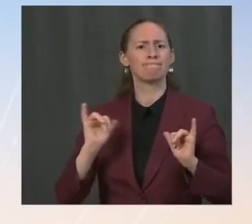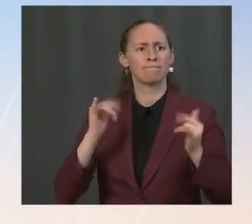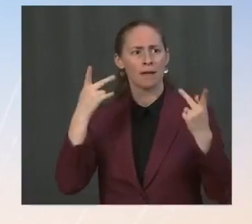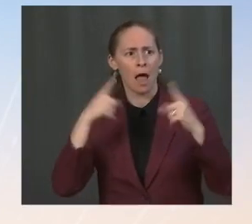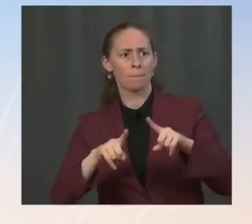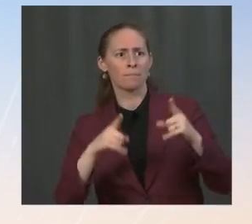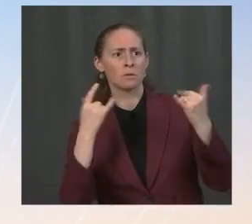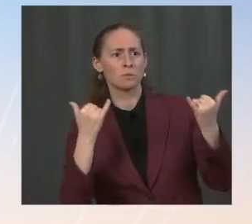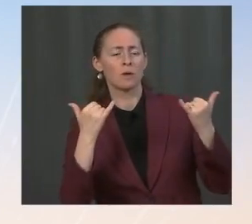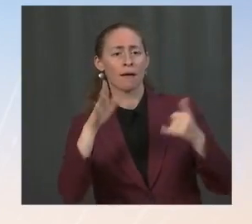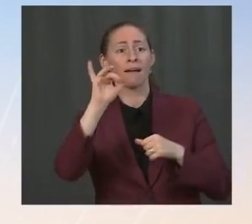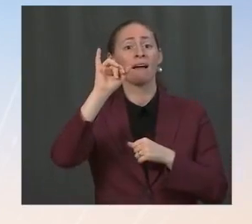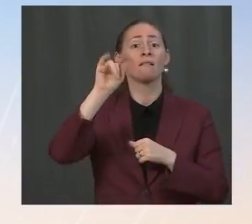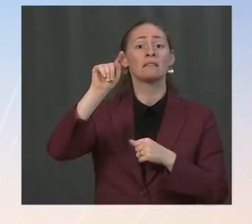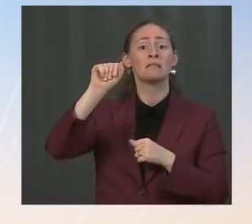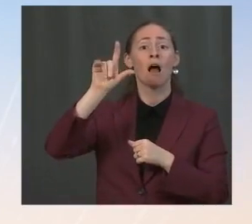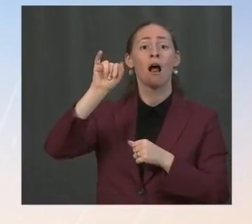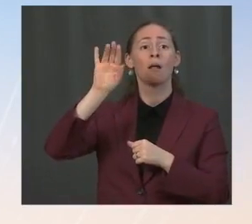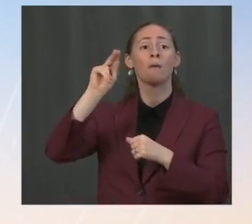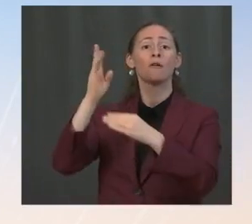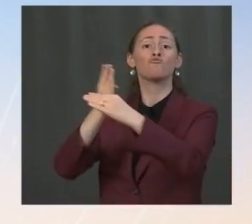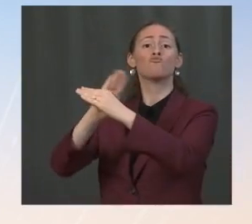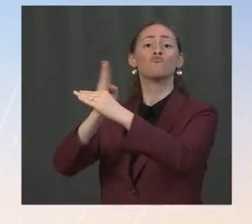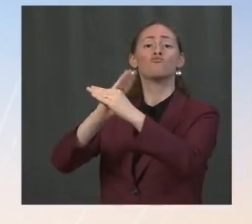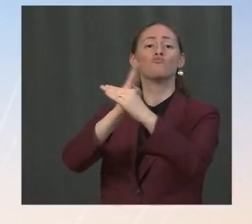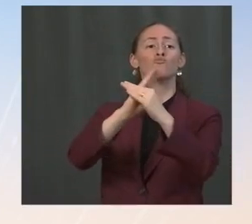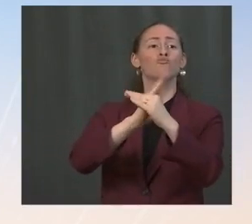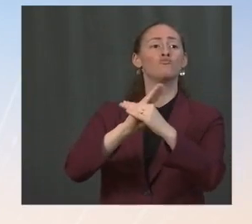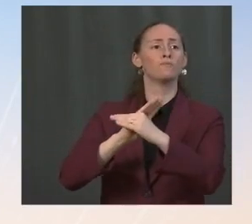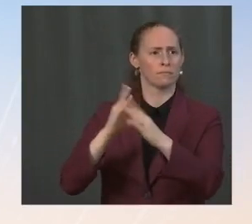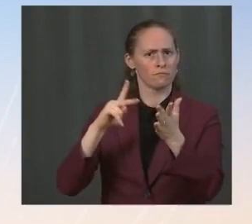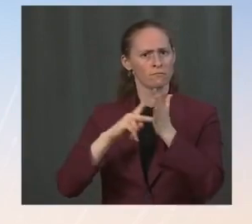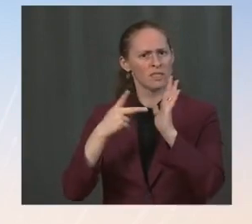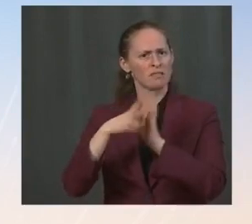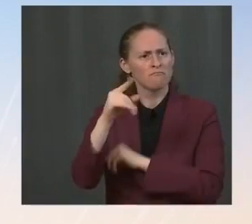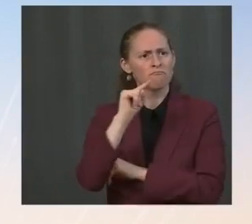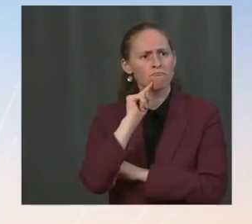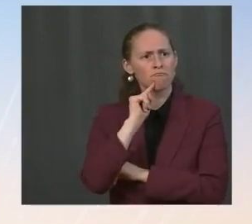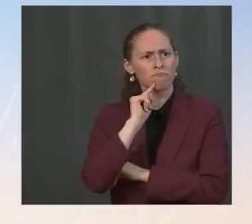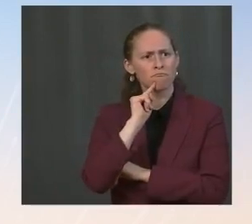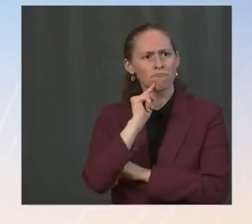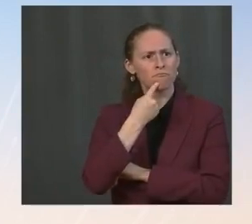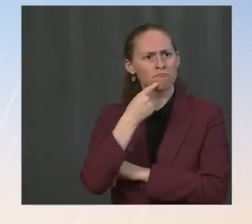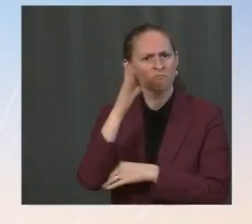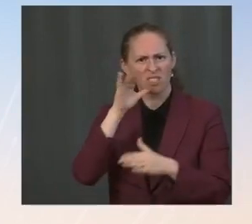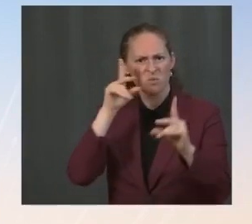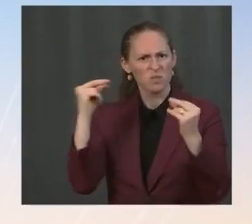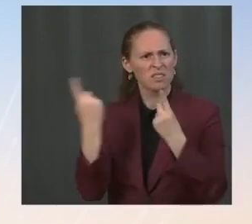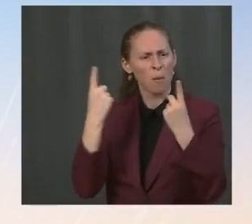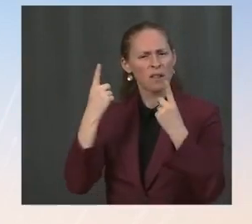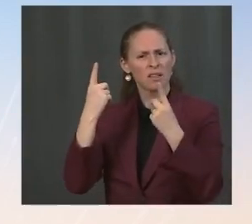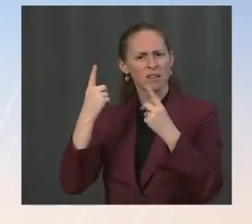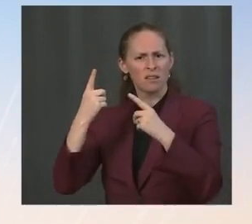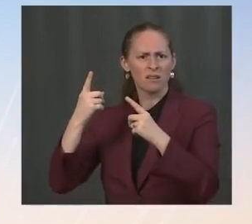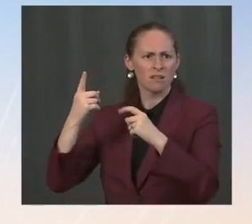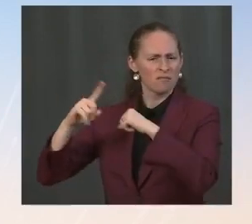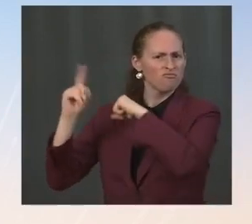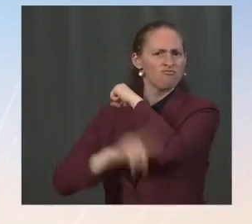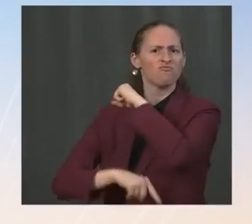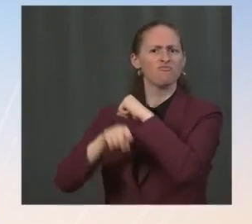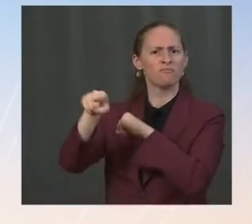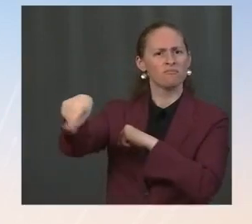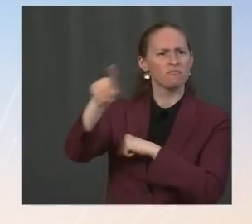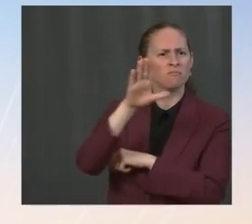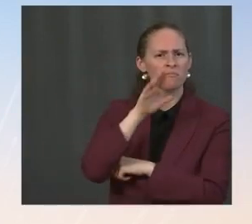would this qualify as a swift and forceful response? I think the president just addressed exactly that when he said, "We will